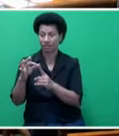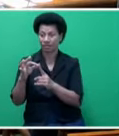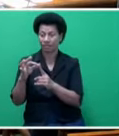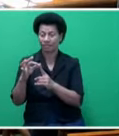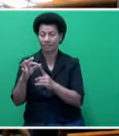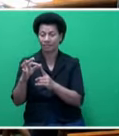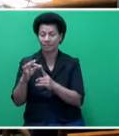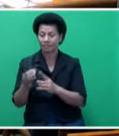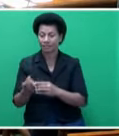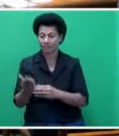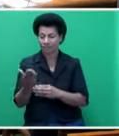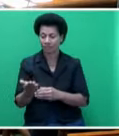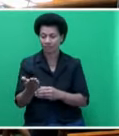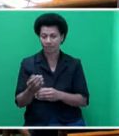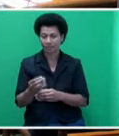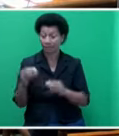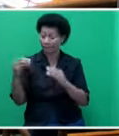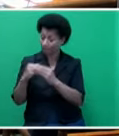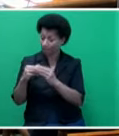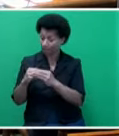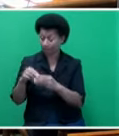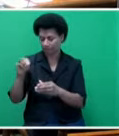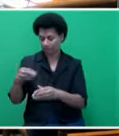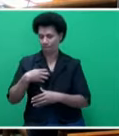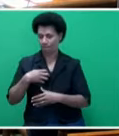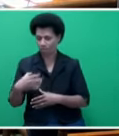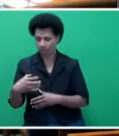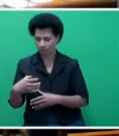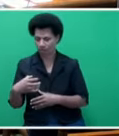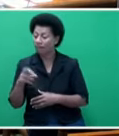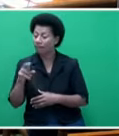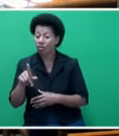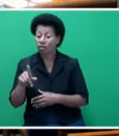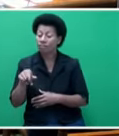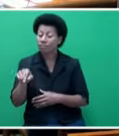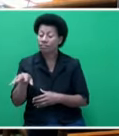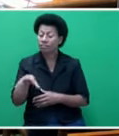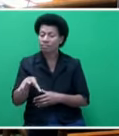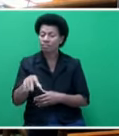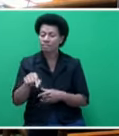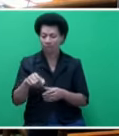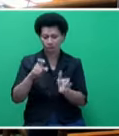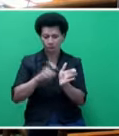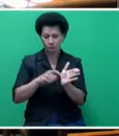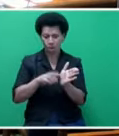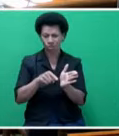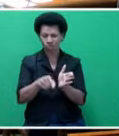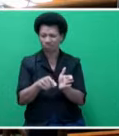that perhaps the banks need to do more for those whose loans are in